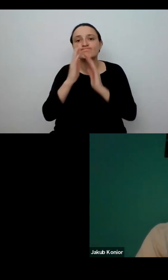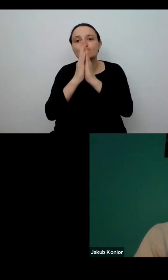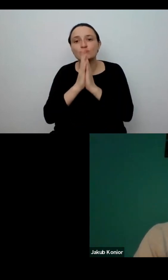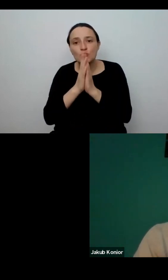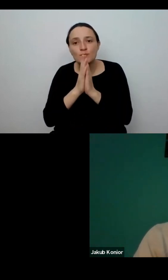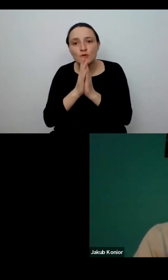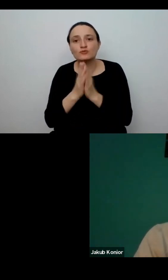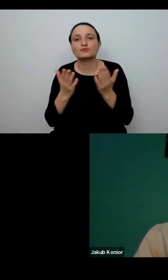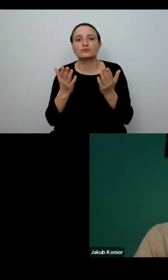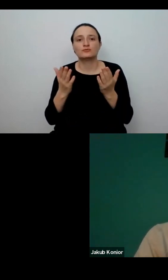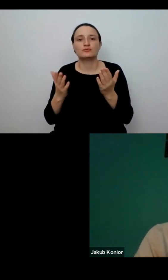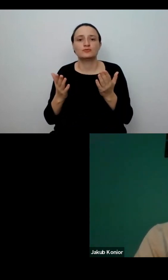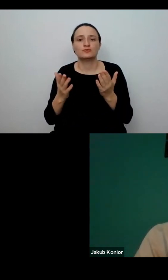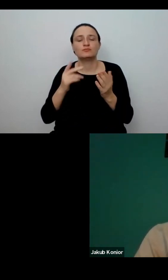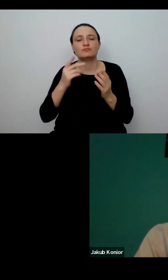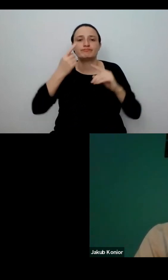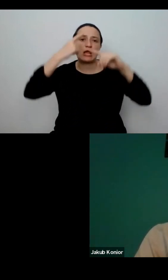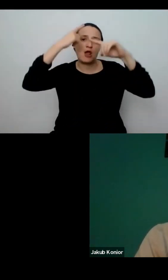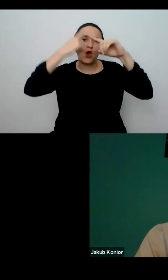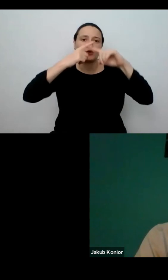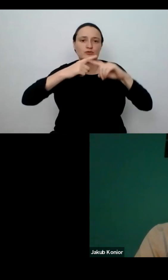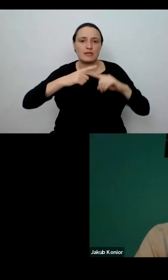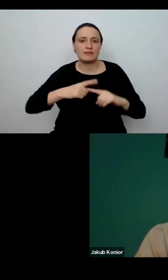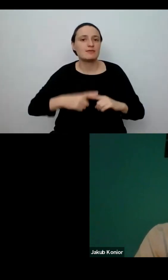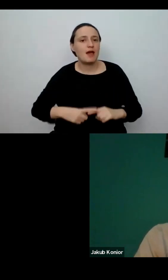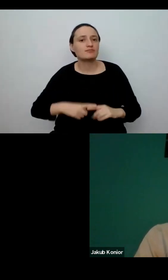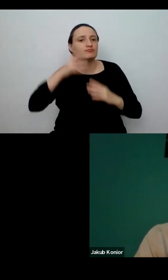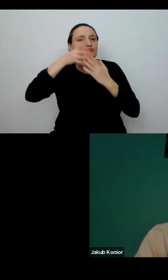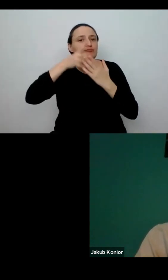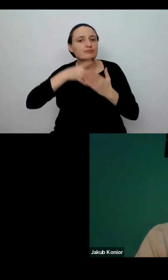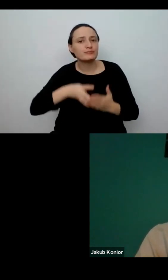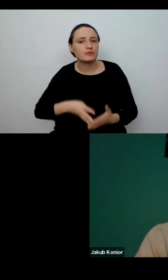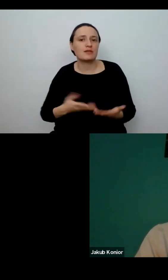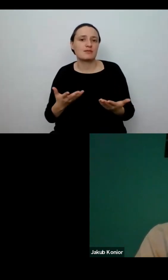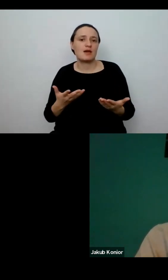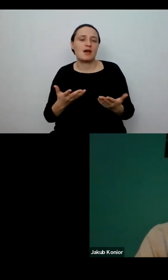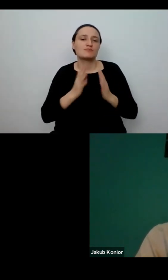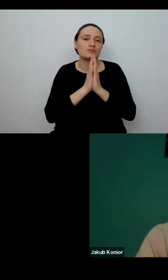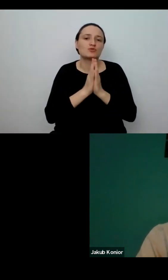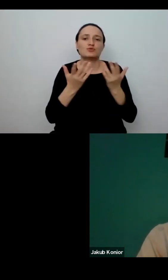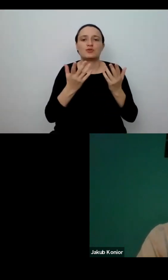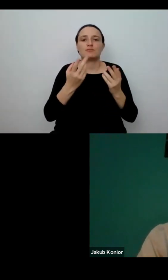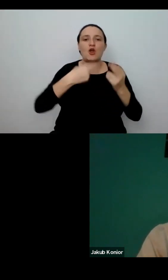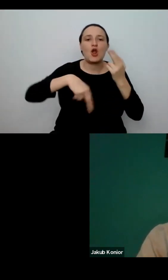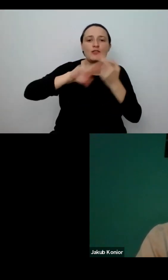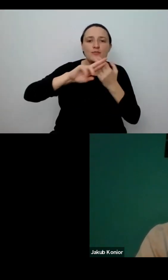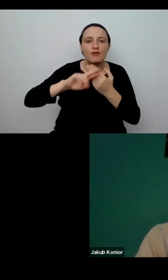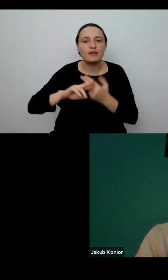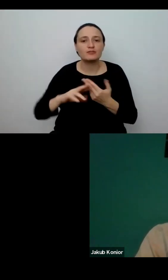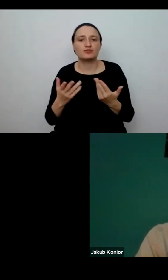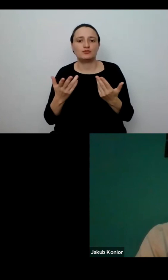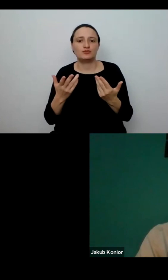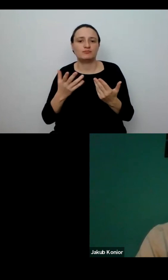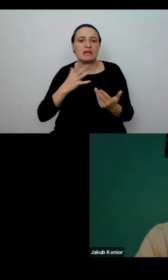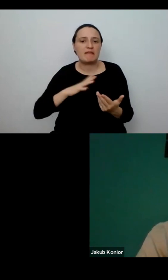please post your rating, a number between 1 and 6, where 6 is the highest rating and 1 is the